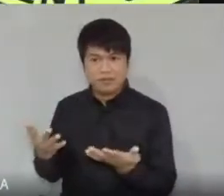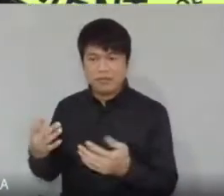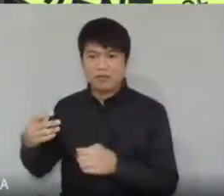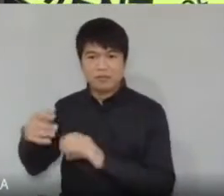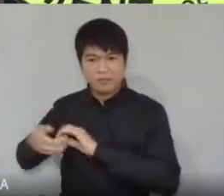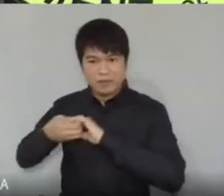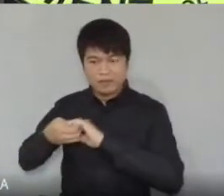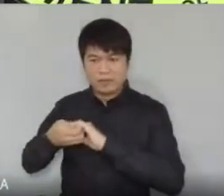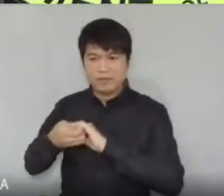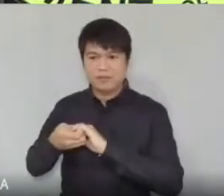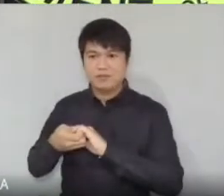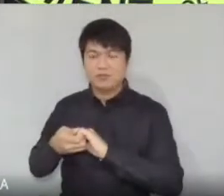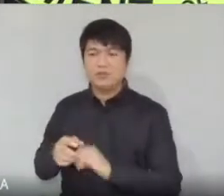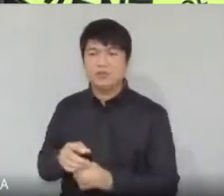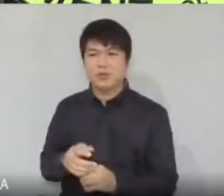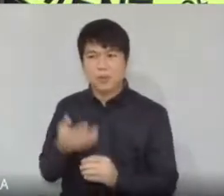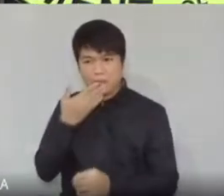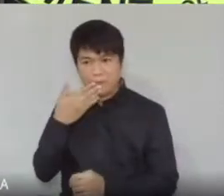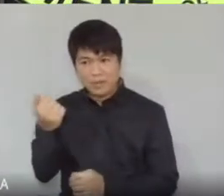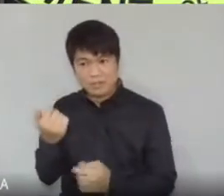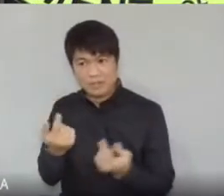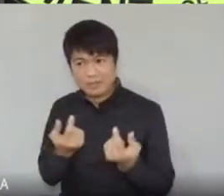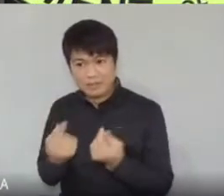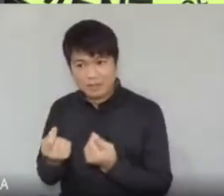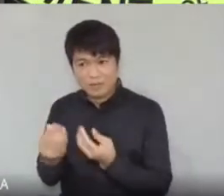kapitbahay natin yan, dito sa Maynila.